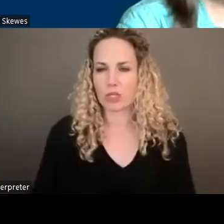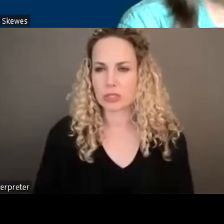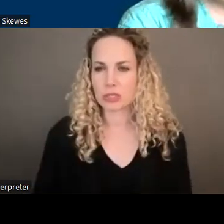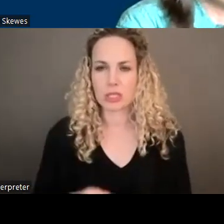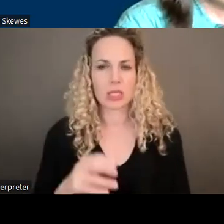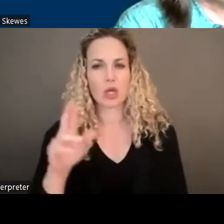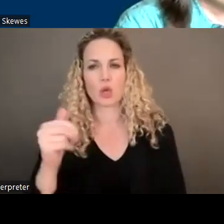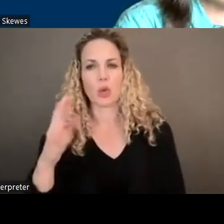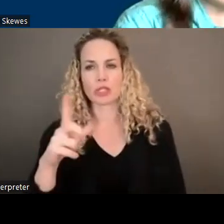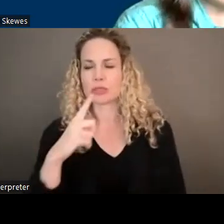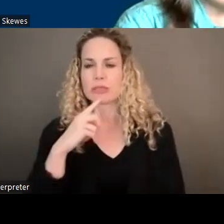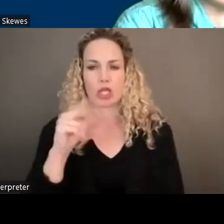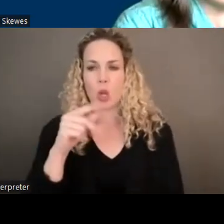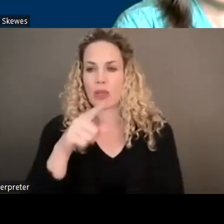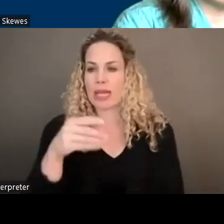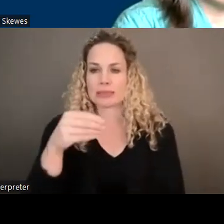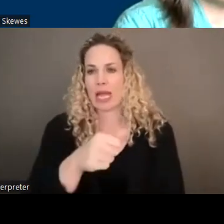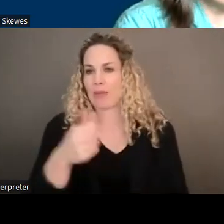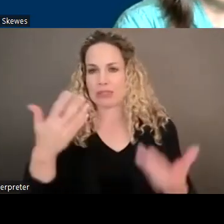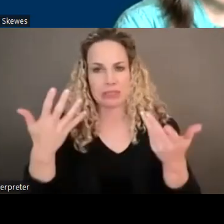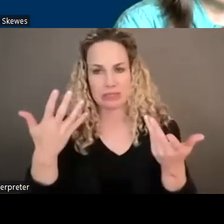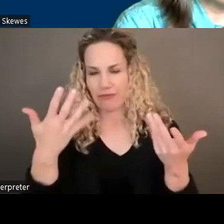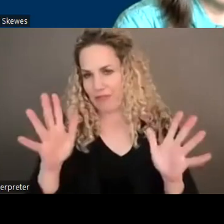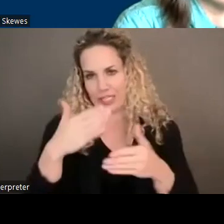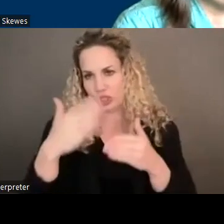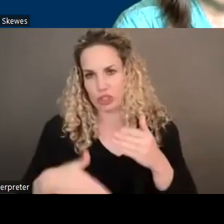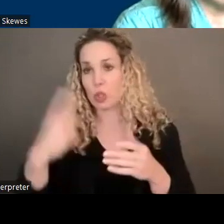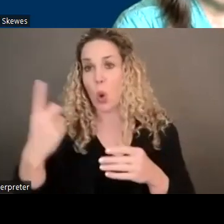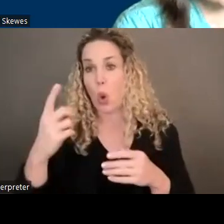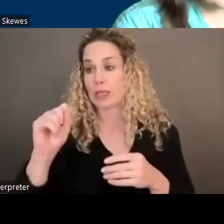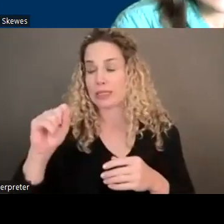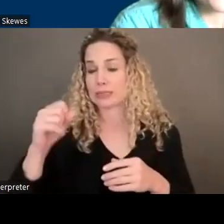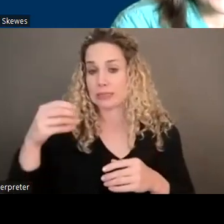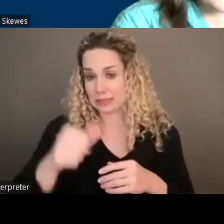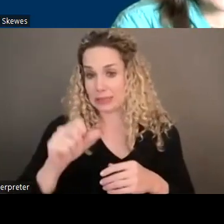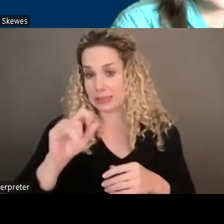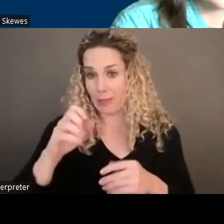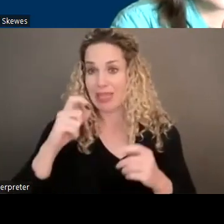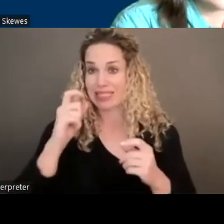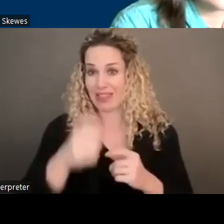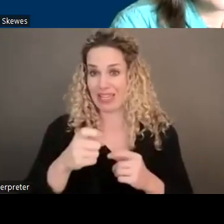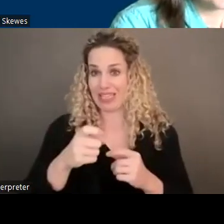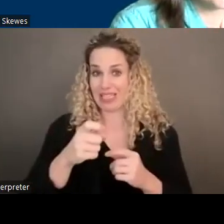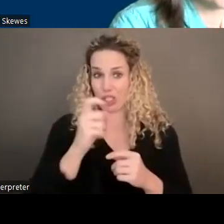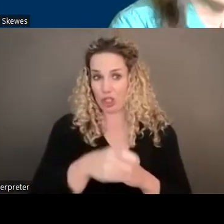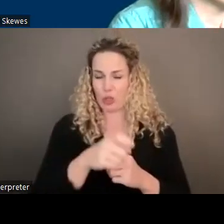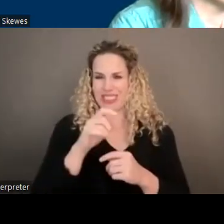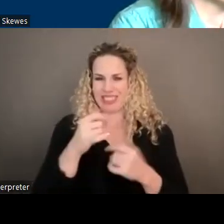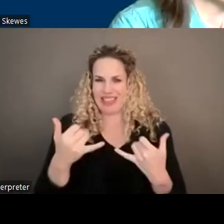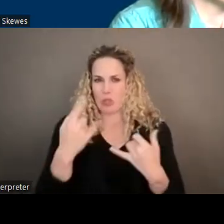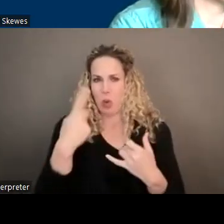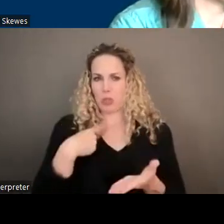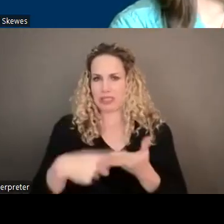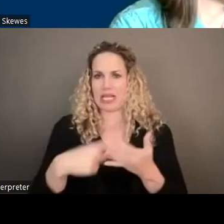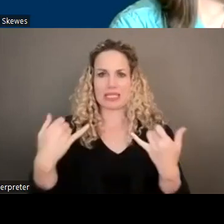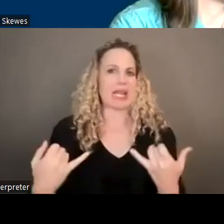No, those stipends have ended. So the only stipend that's currently being issued is this one. That's the only